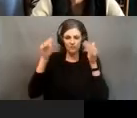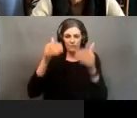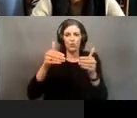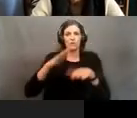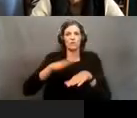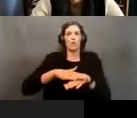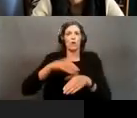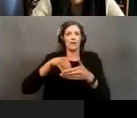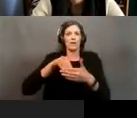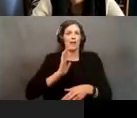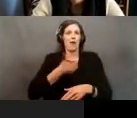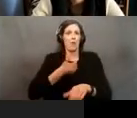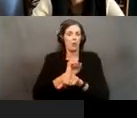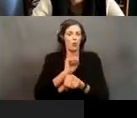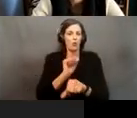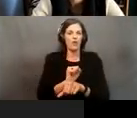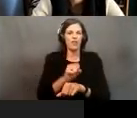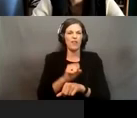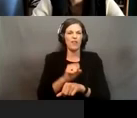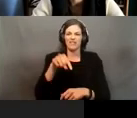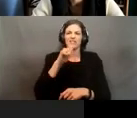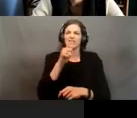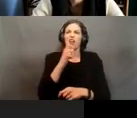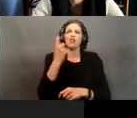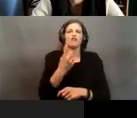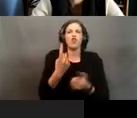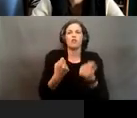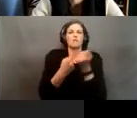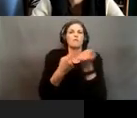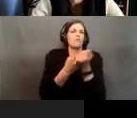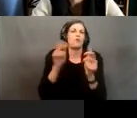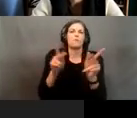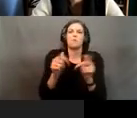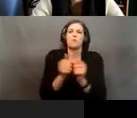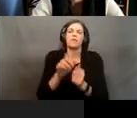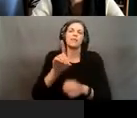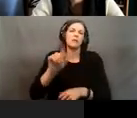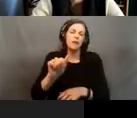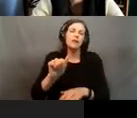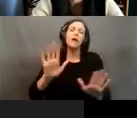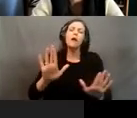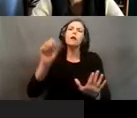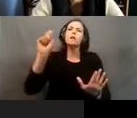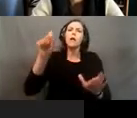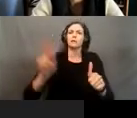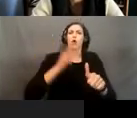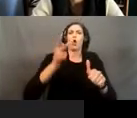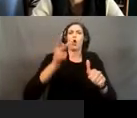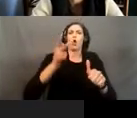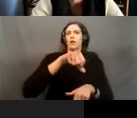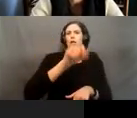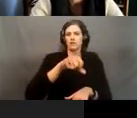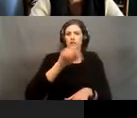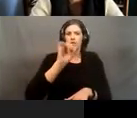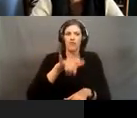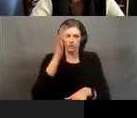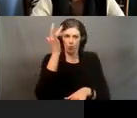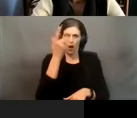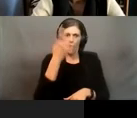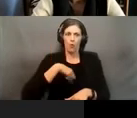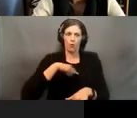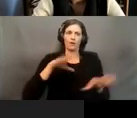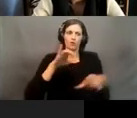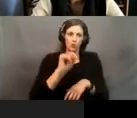work, which is that this isn't just about supporting people with disabilities. Although, first and foremost, that is why we're doing it and why we should do it.